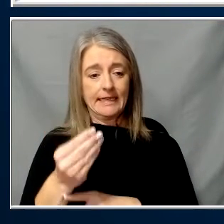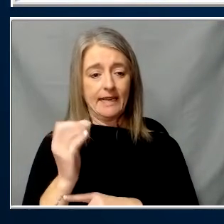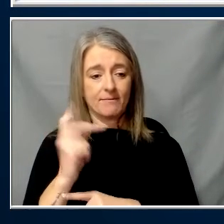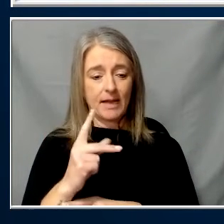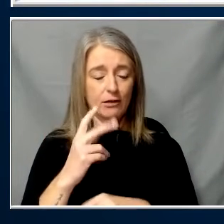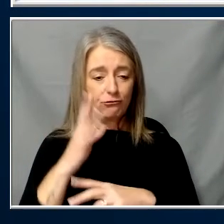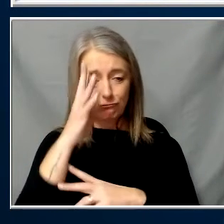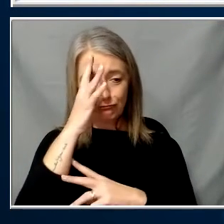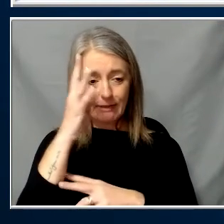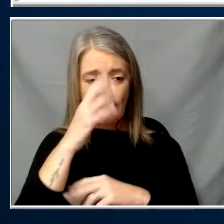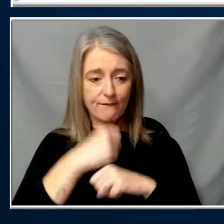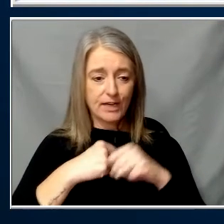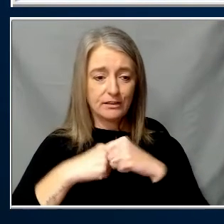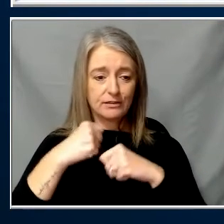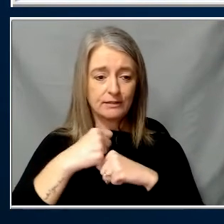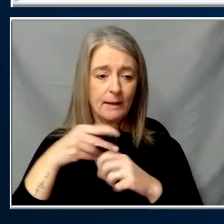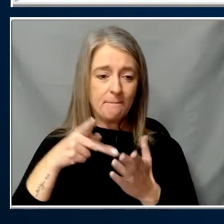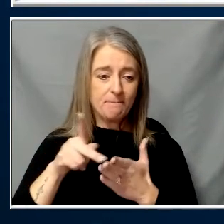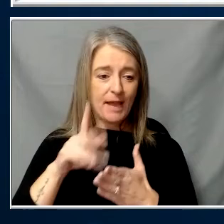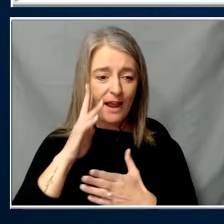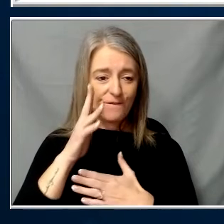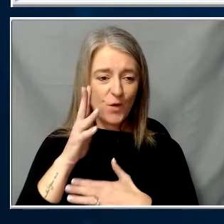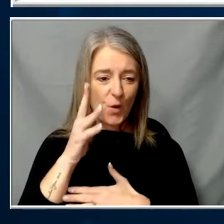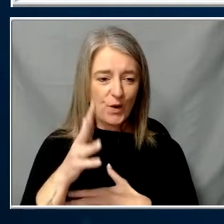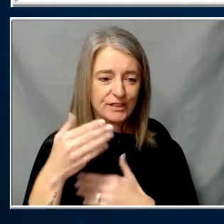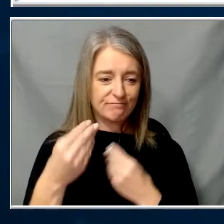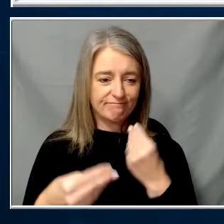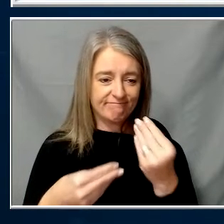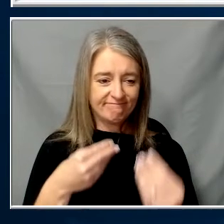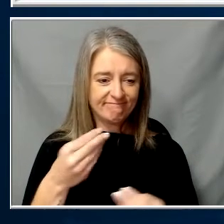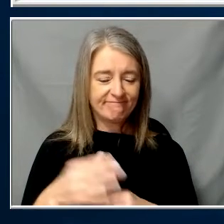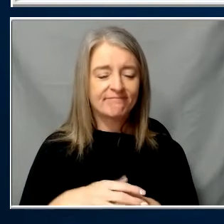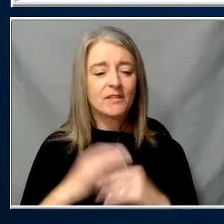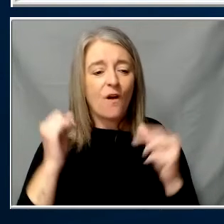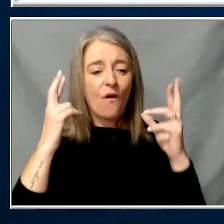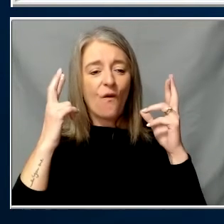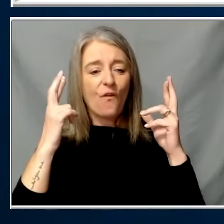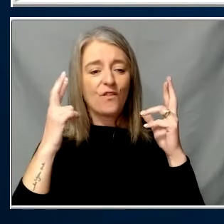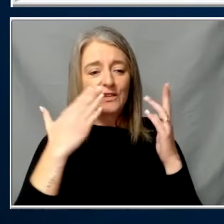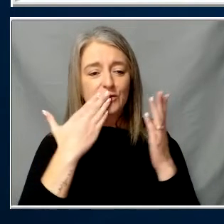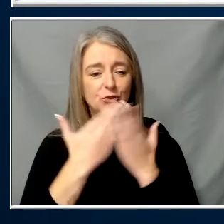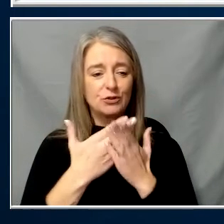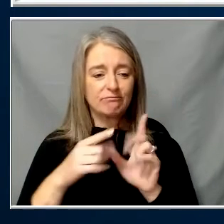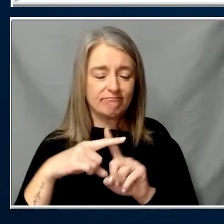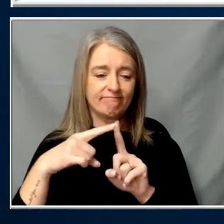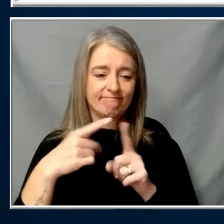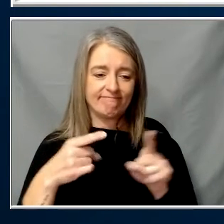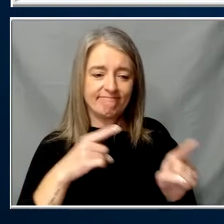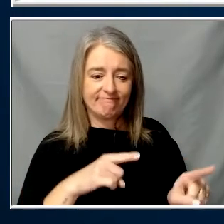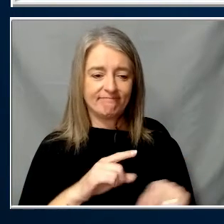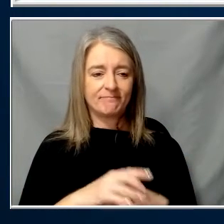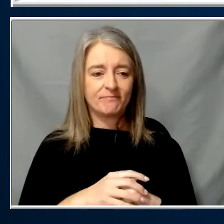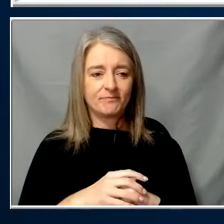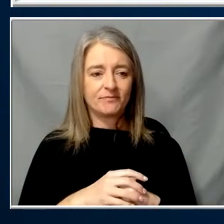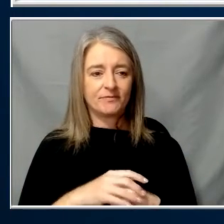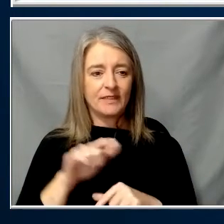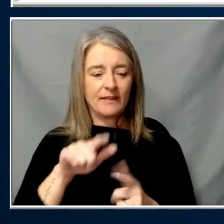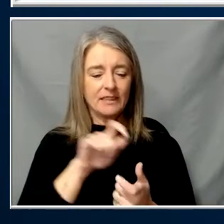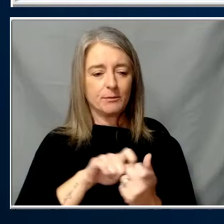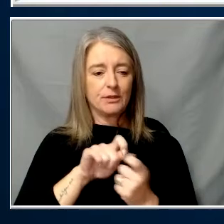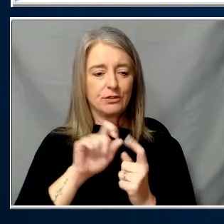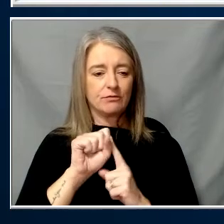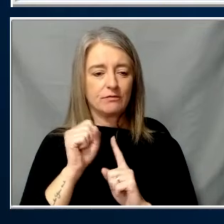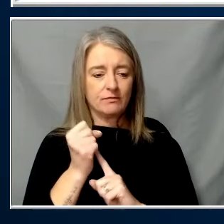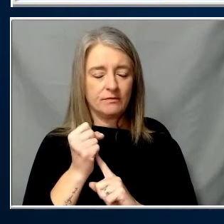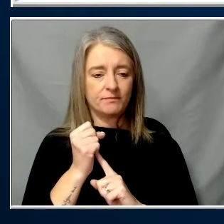that then pay it forward and forward and forward. So hopefully, and that's some good that comes out of things like that. Yeah, for this particular case, I would